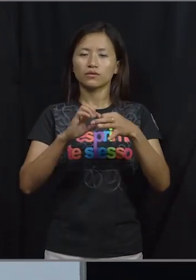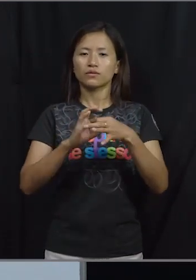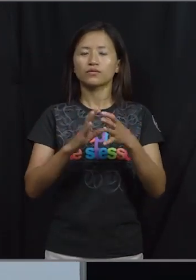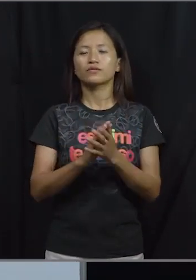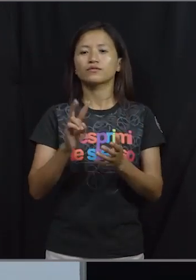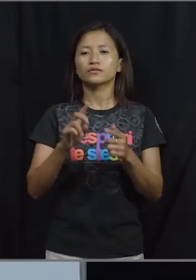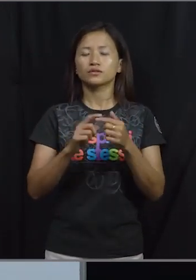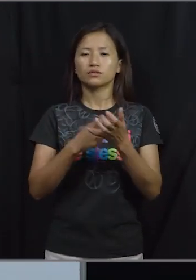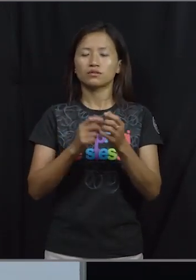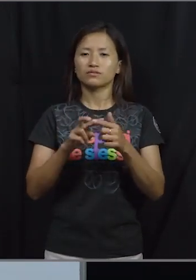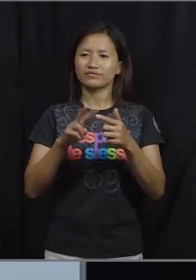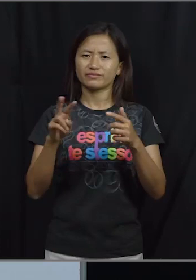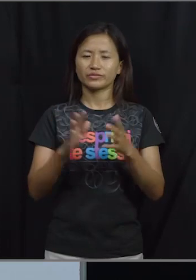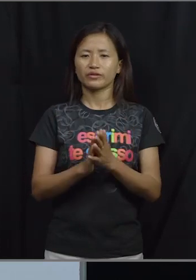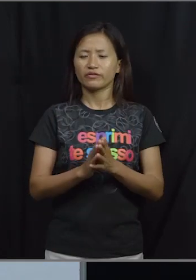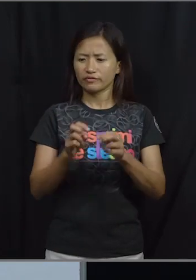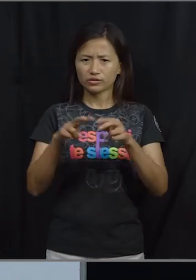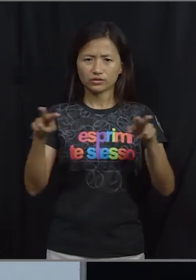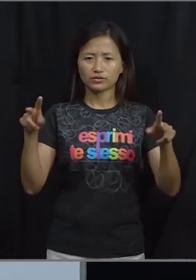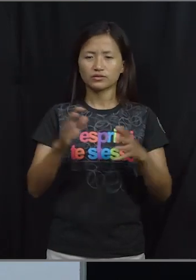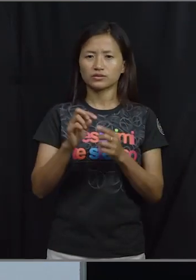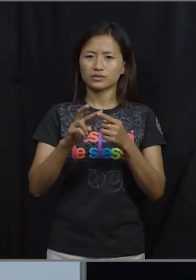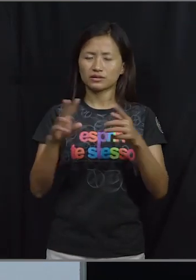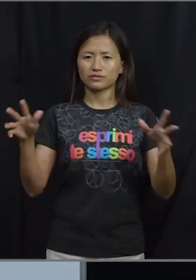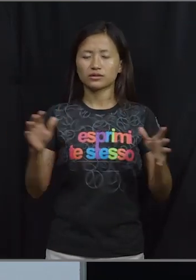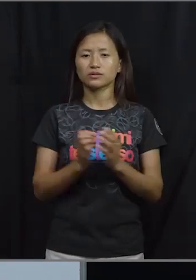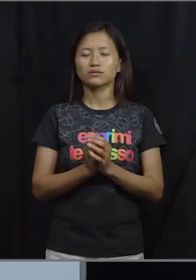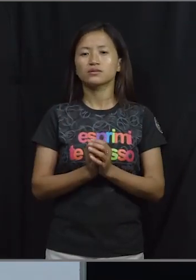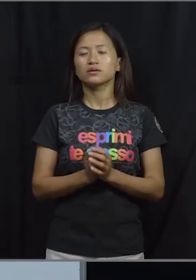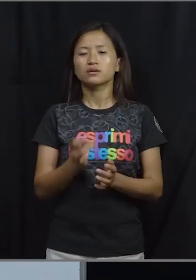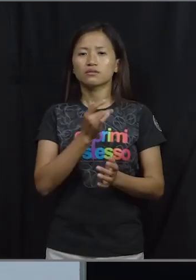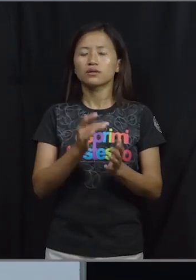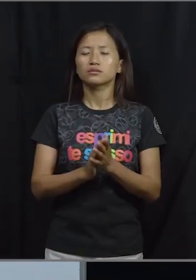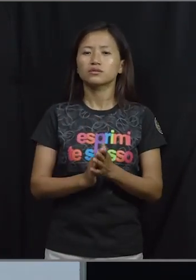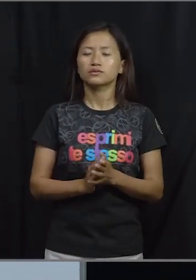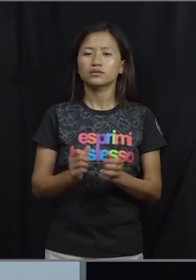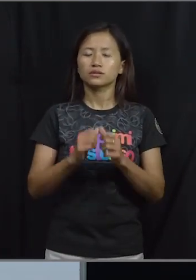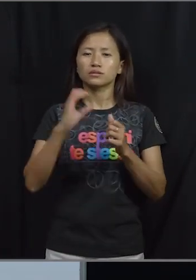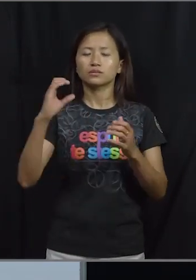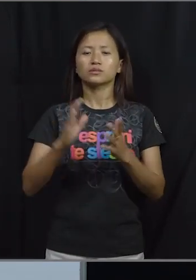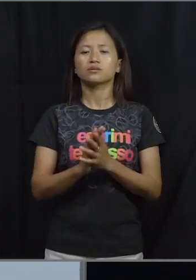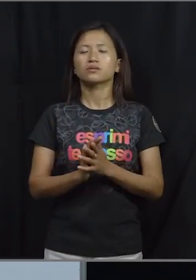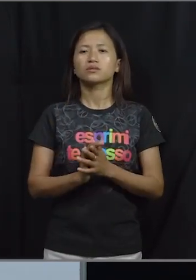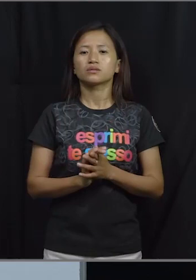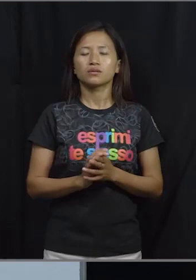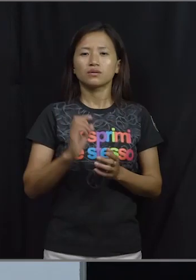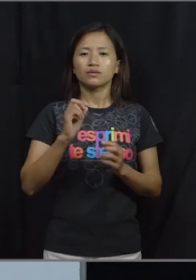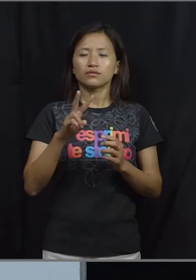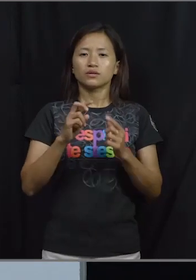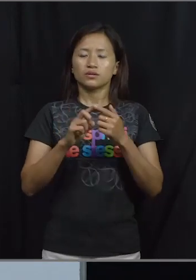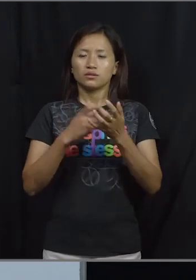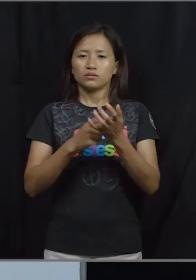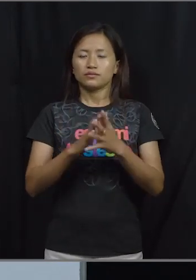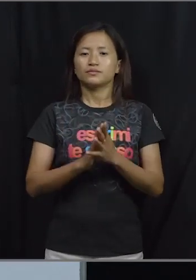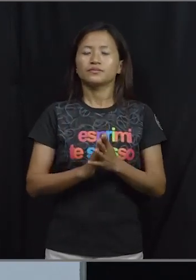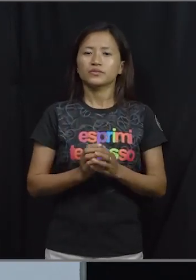means various kinds or many different kinds, isn't it? So according to this law of variation, it is